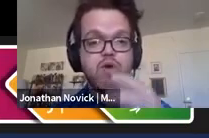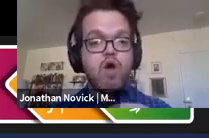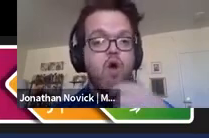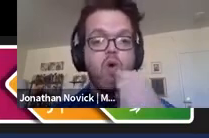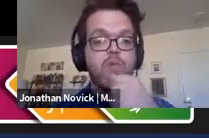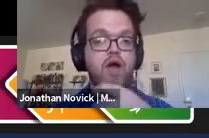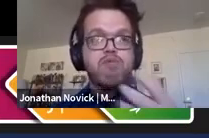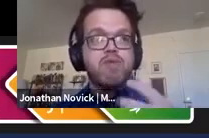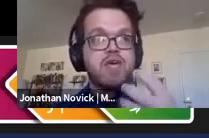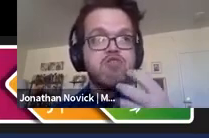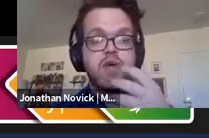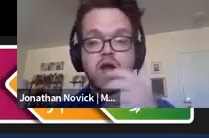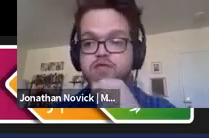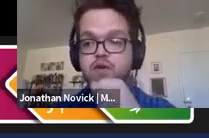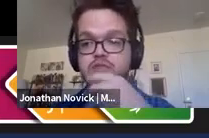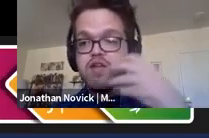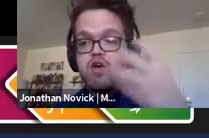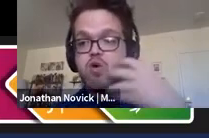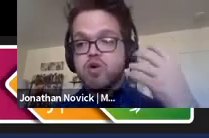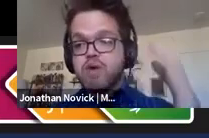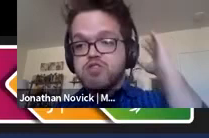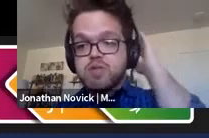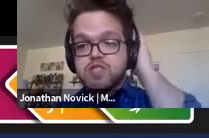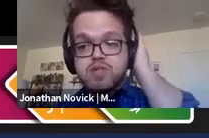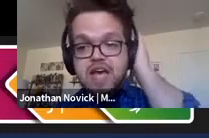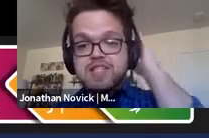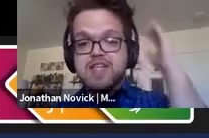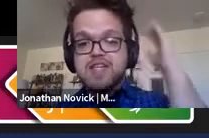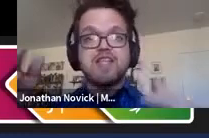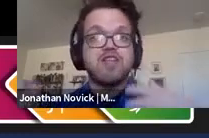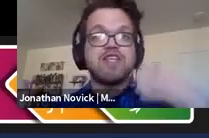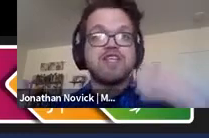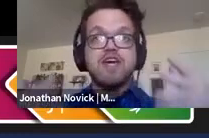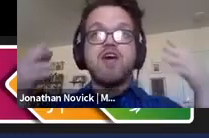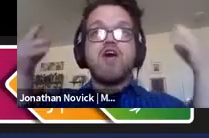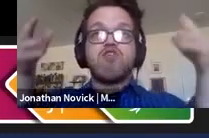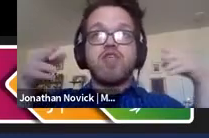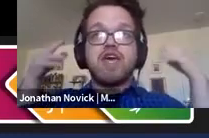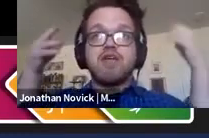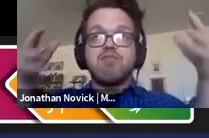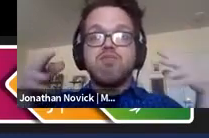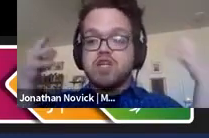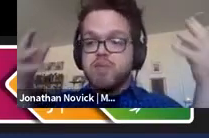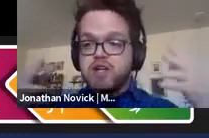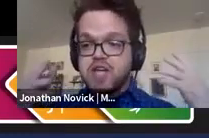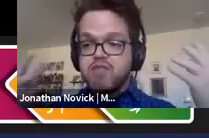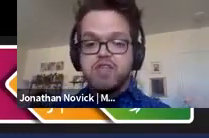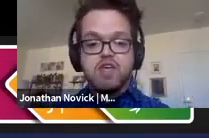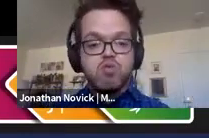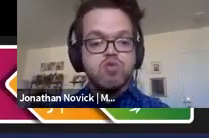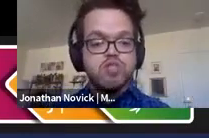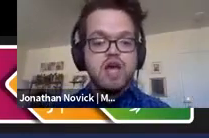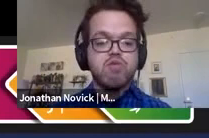microphone or perhaps speaking into a microphone that corresponds with someone's headset and they're listening so they can experience